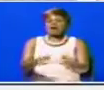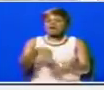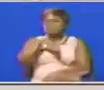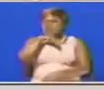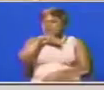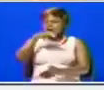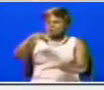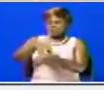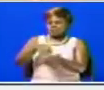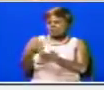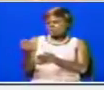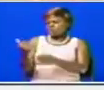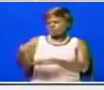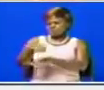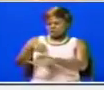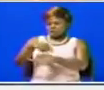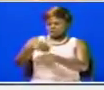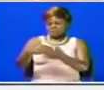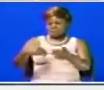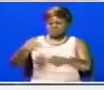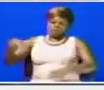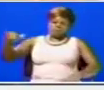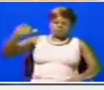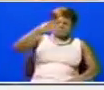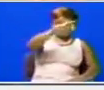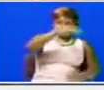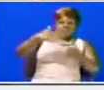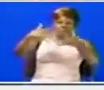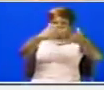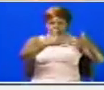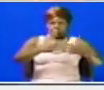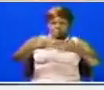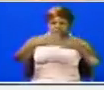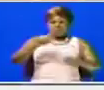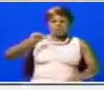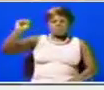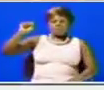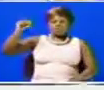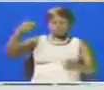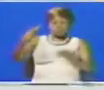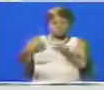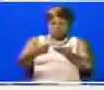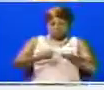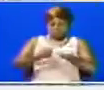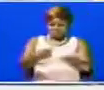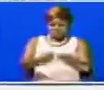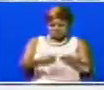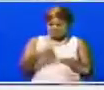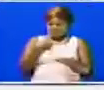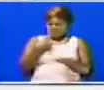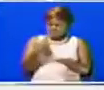Odinga's stand a few hours before he flew to the U.S. for a series of political engagements after